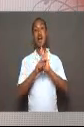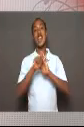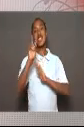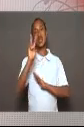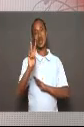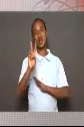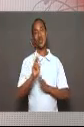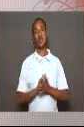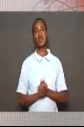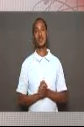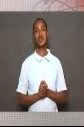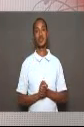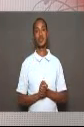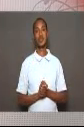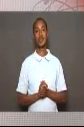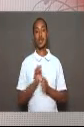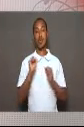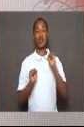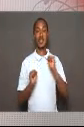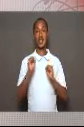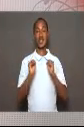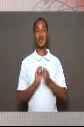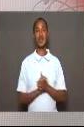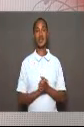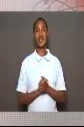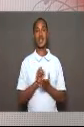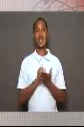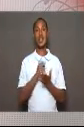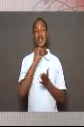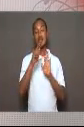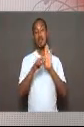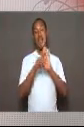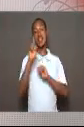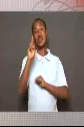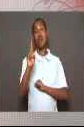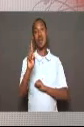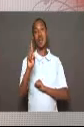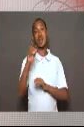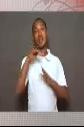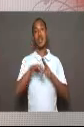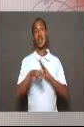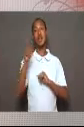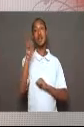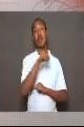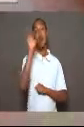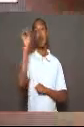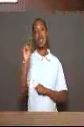-2. In contrast, it is -1 in